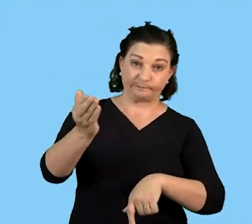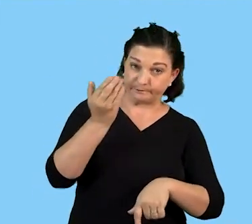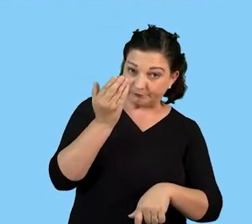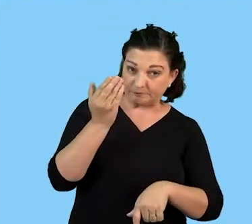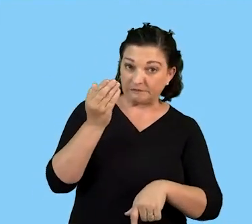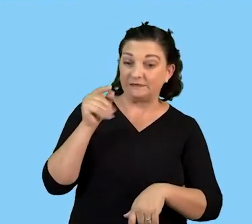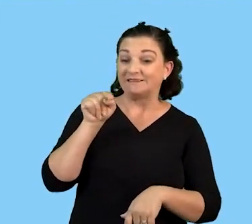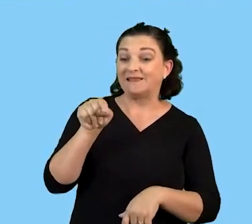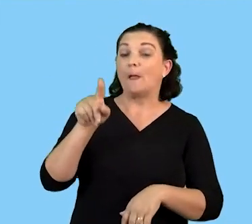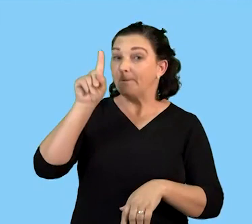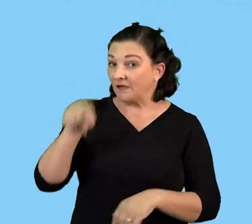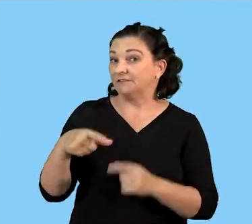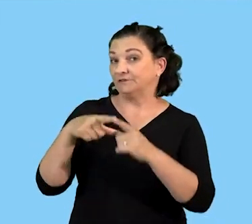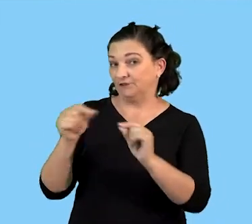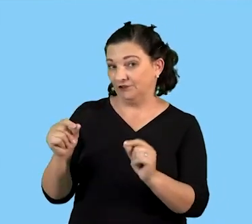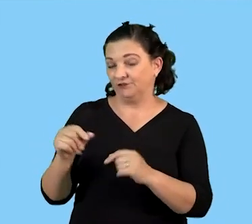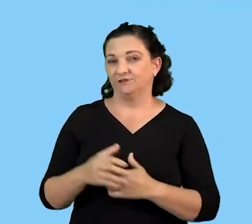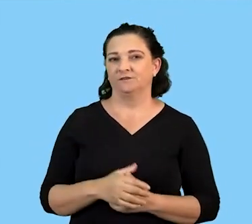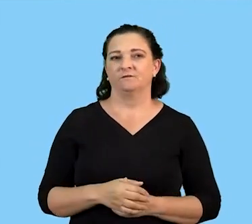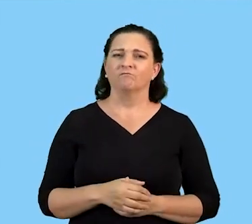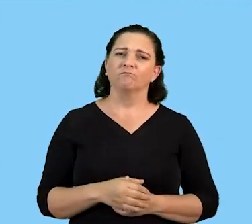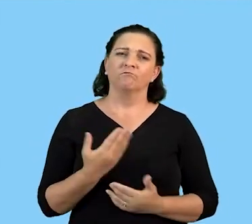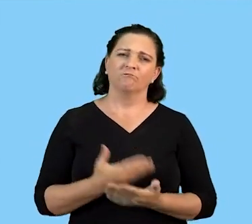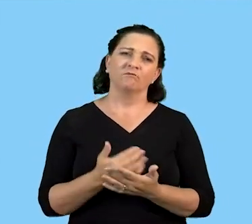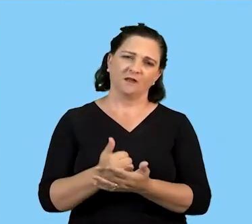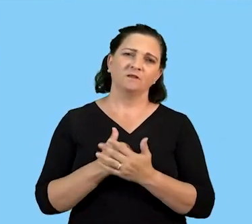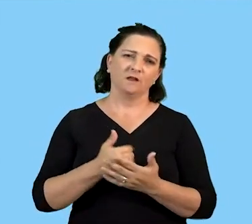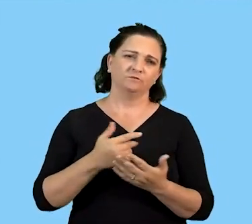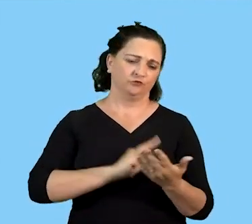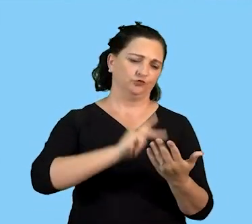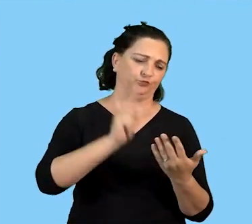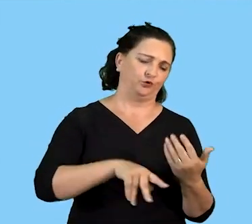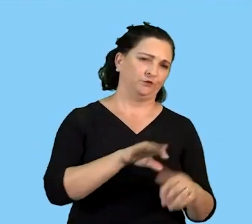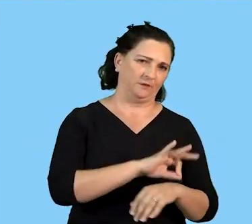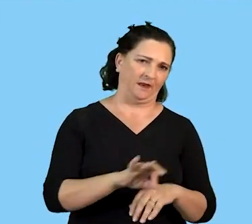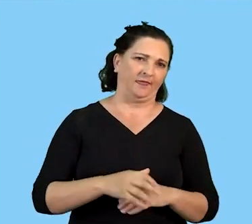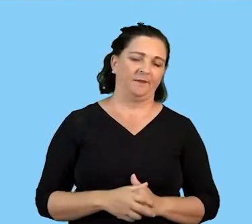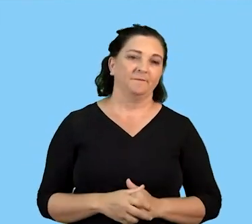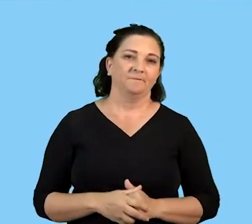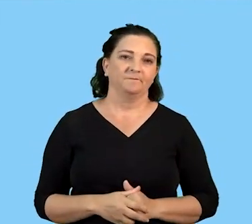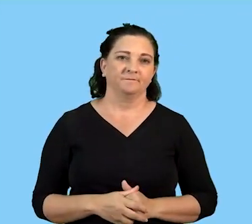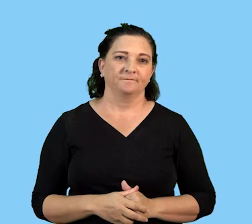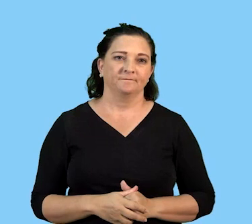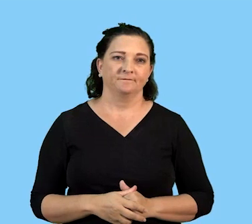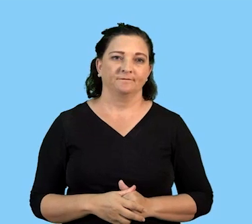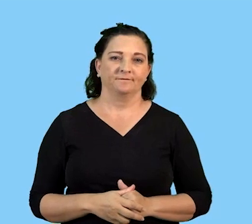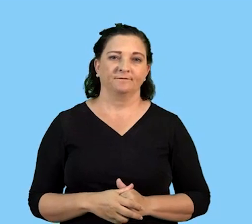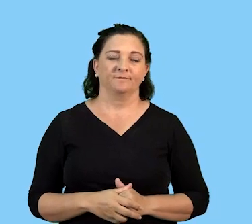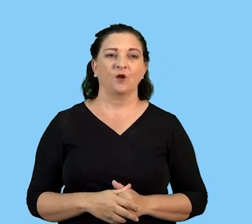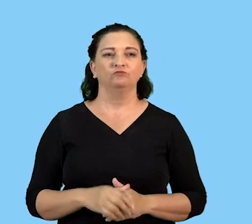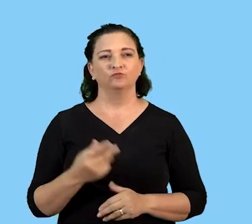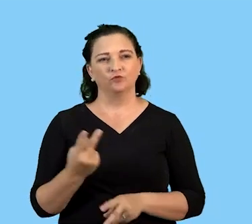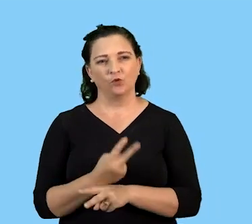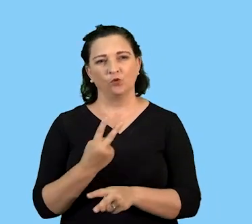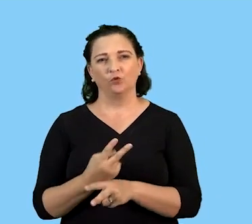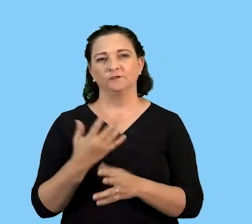is what should be completed. So they assist project planners to project those dates. Assist in determining